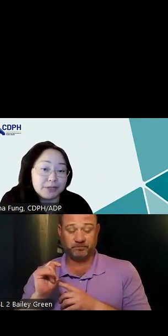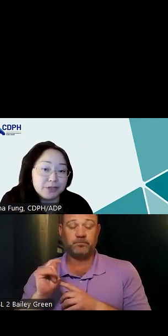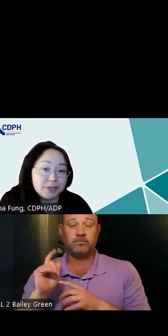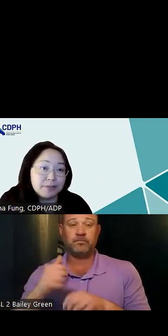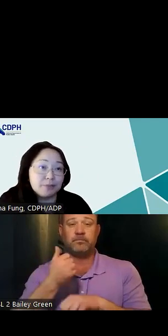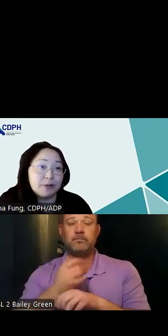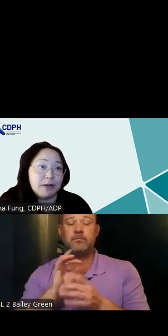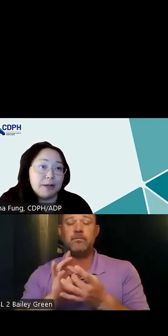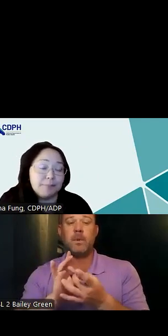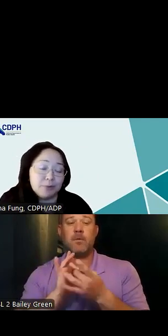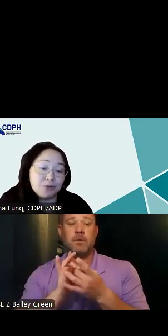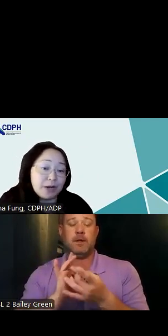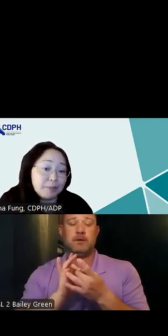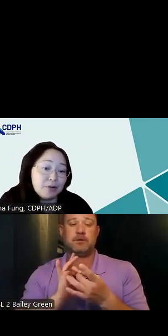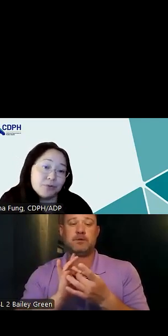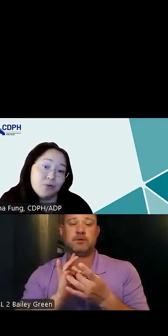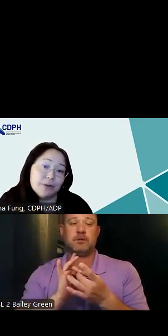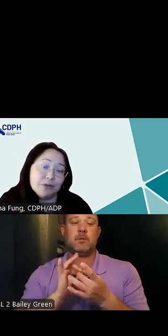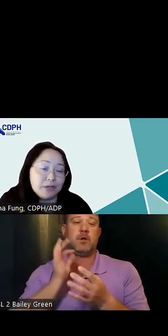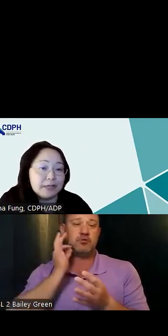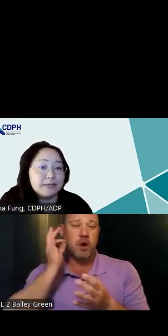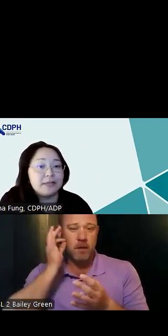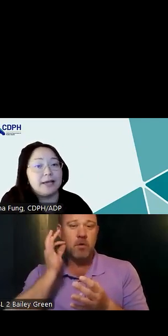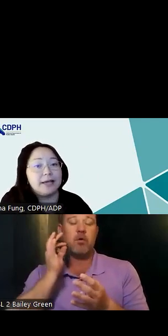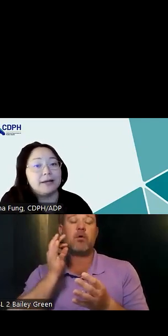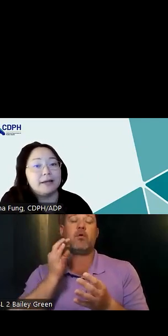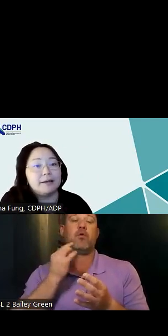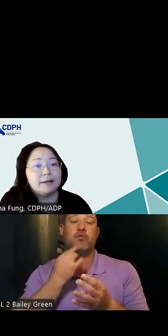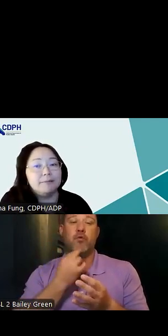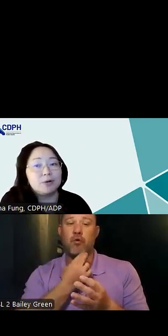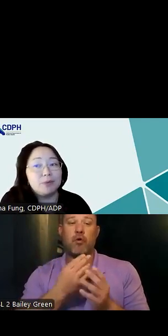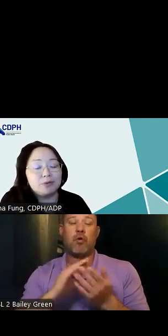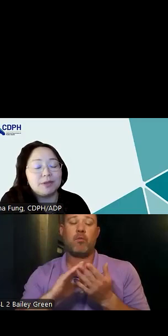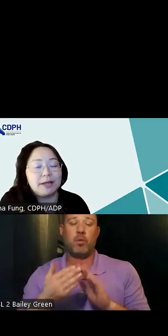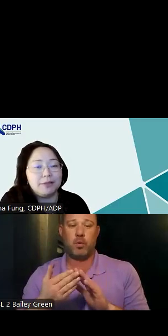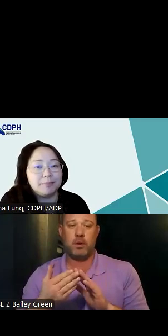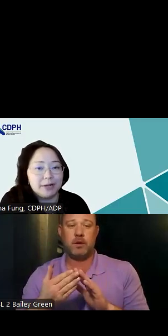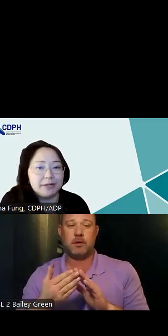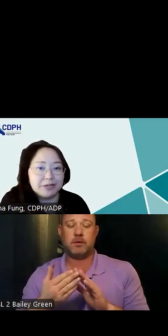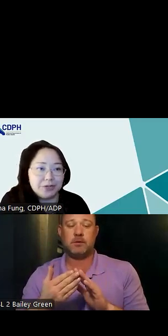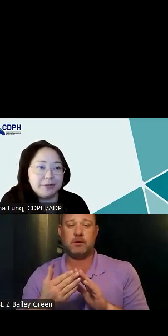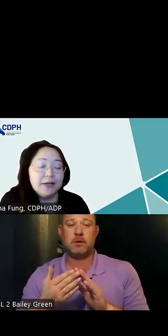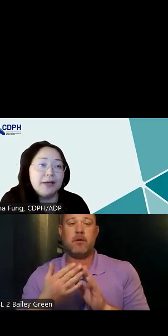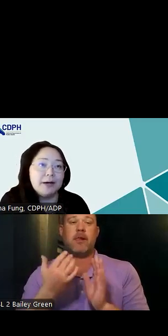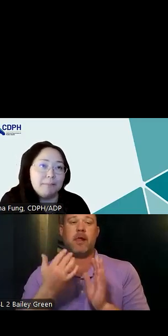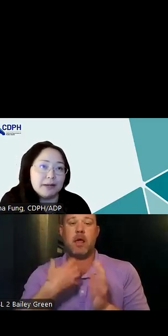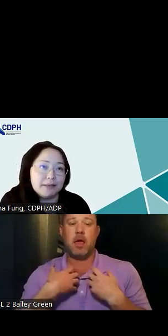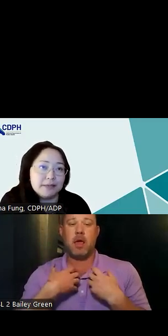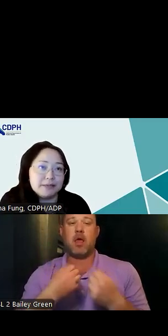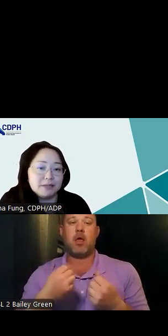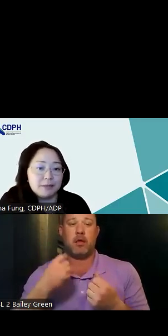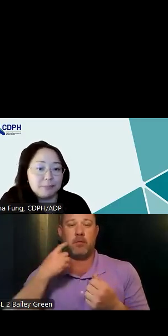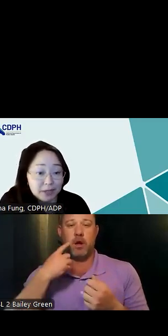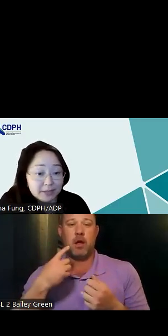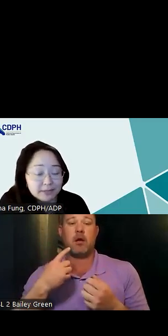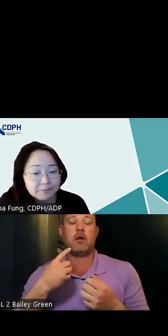establish relationships with tribal and rural communities and promote the Healthy Brain Initiative among